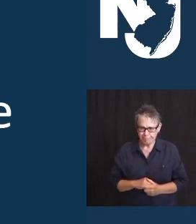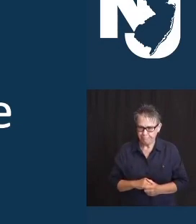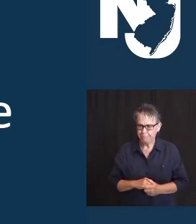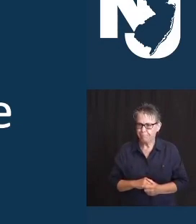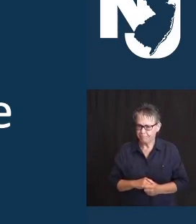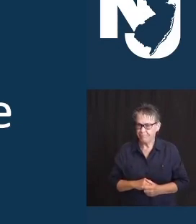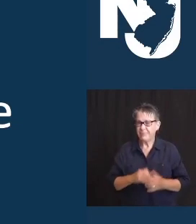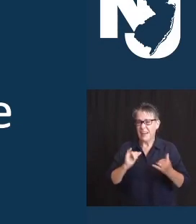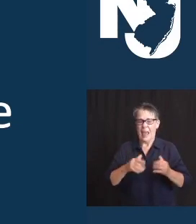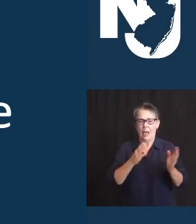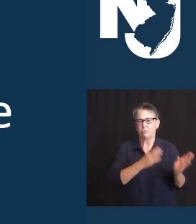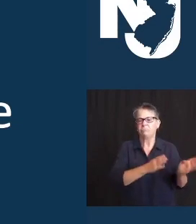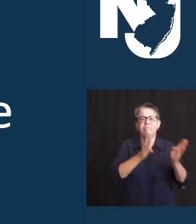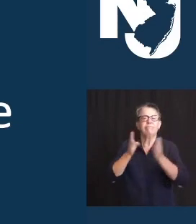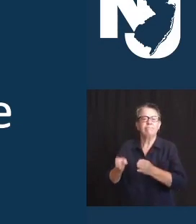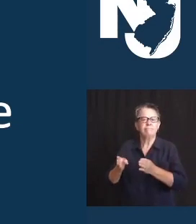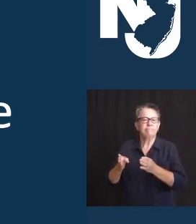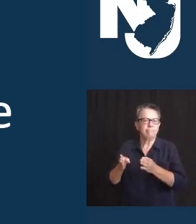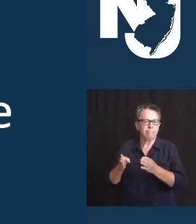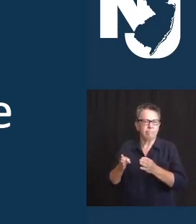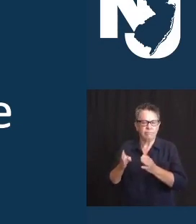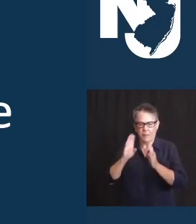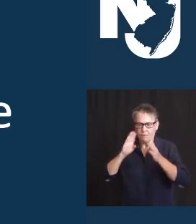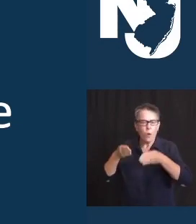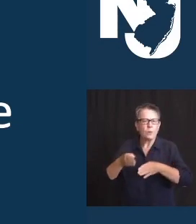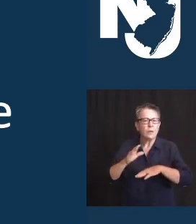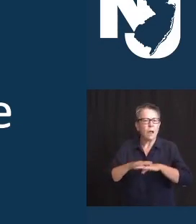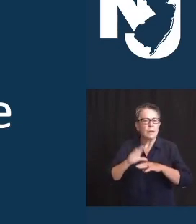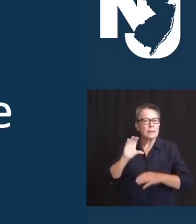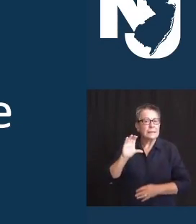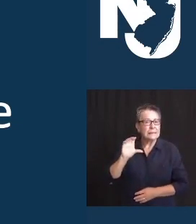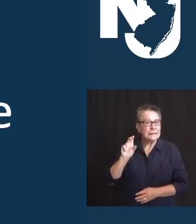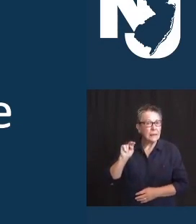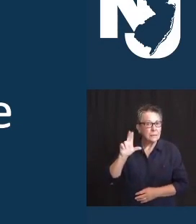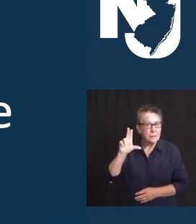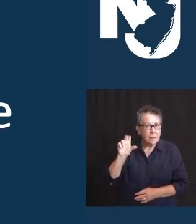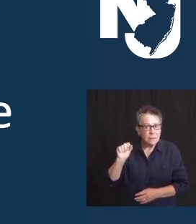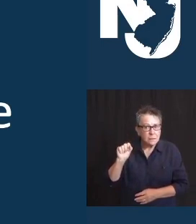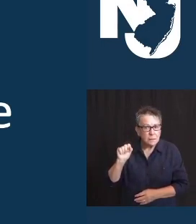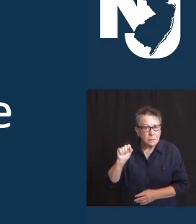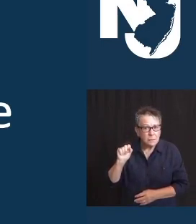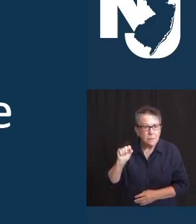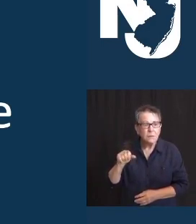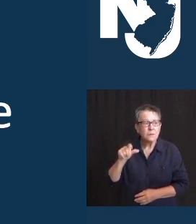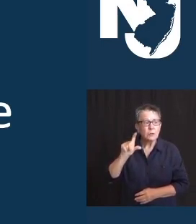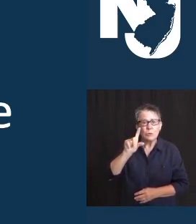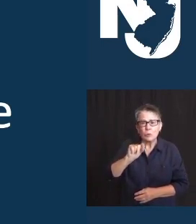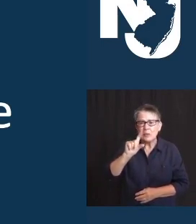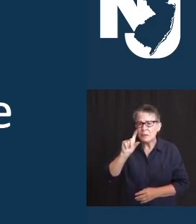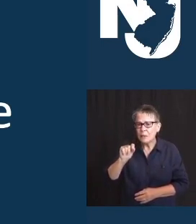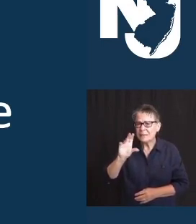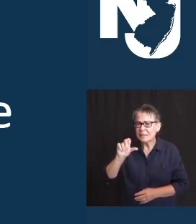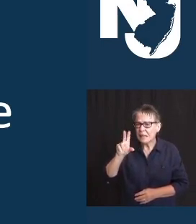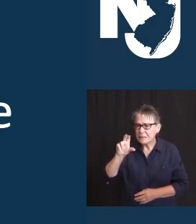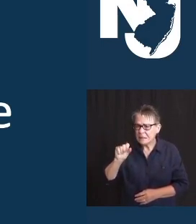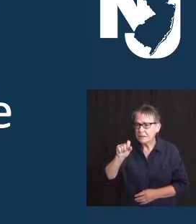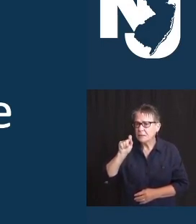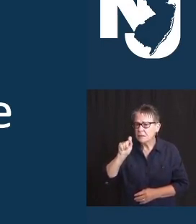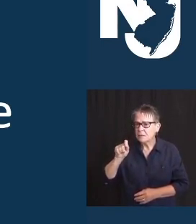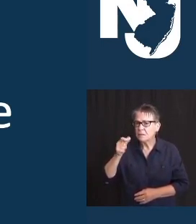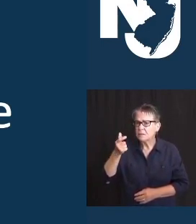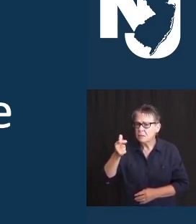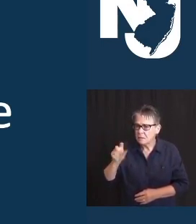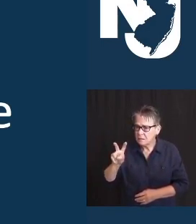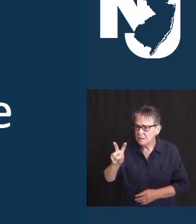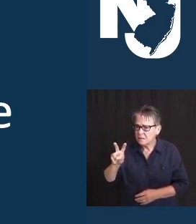on September 30th, meaning that we need you to make sure you are counted now. We cannot overstate the importance of an